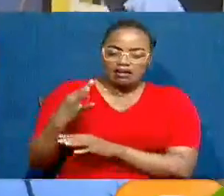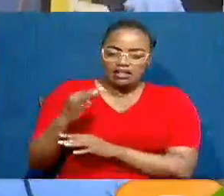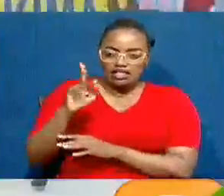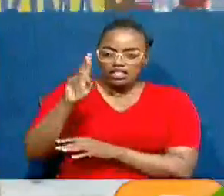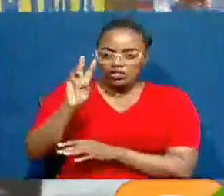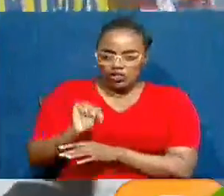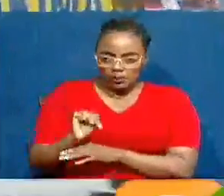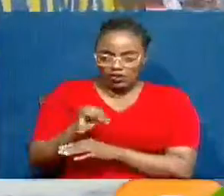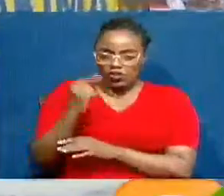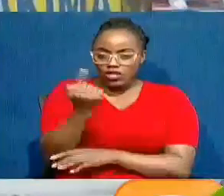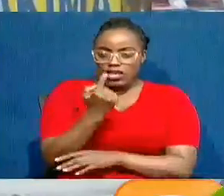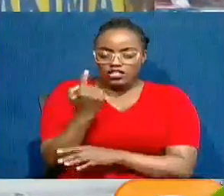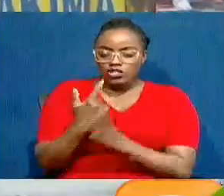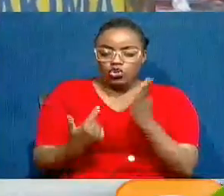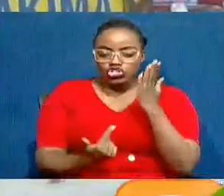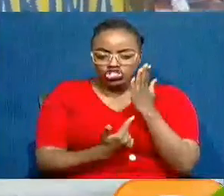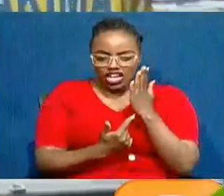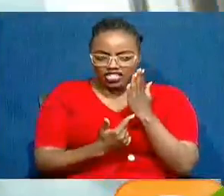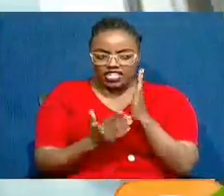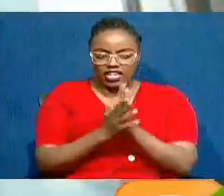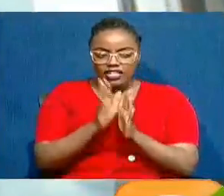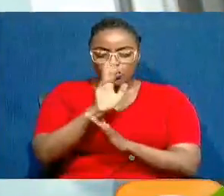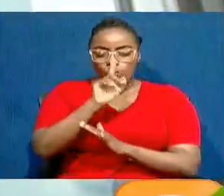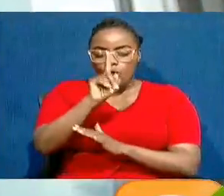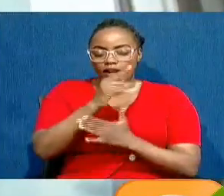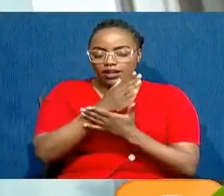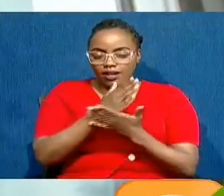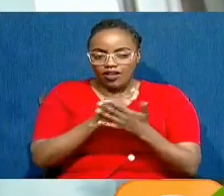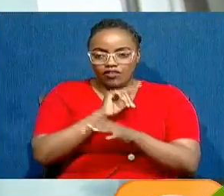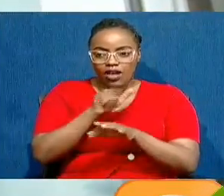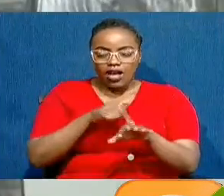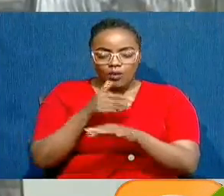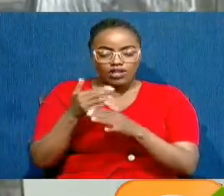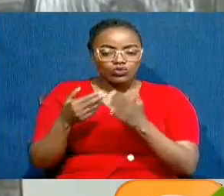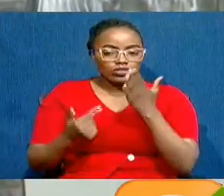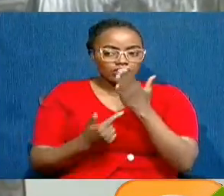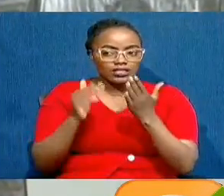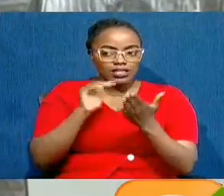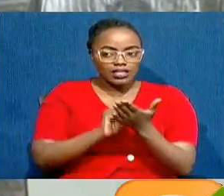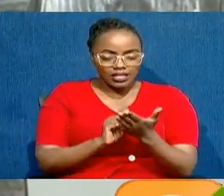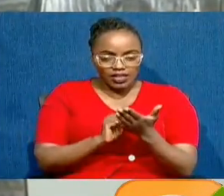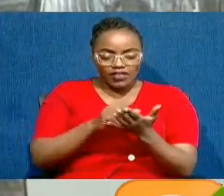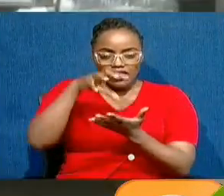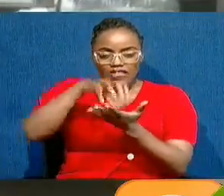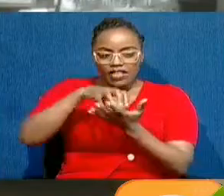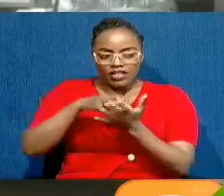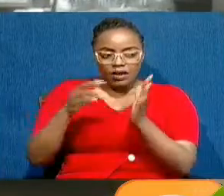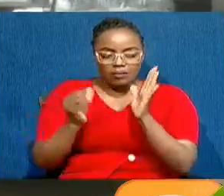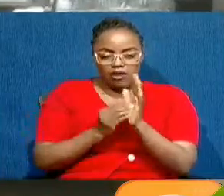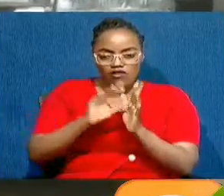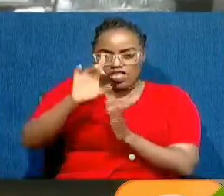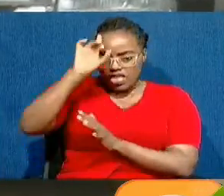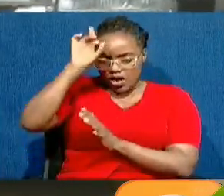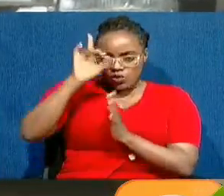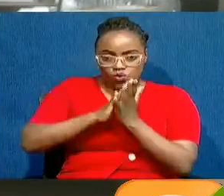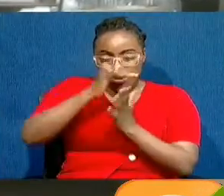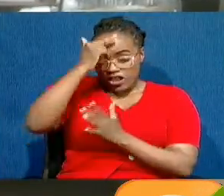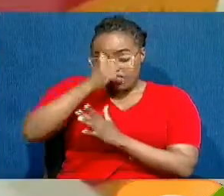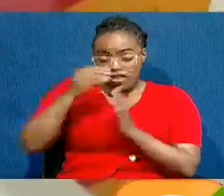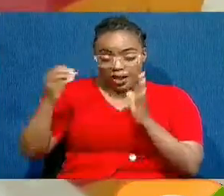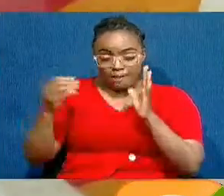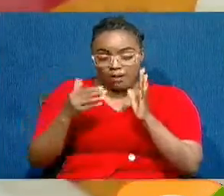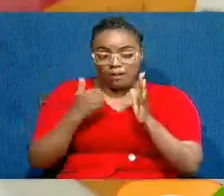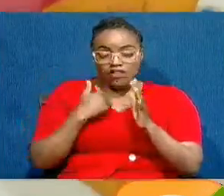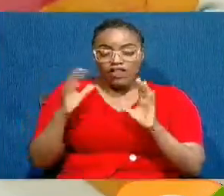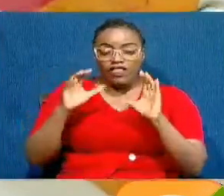kilometres on a single charge and takes about 1.5 hours to recharge. Charging stations have been installed in Nyahururu and Thika, and the